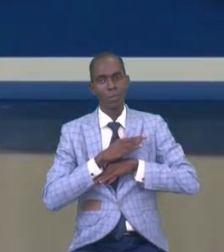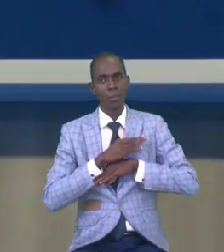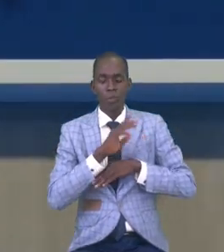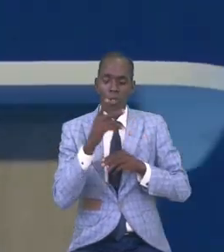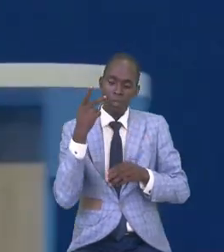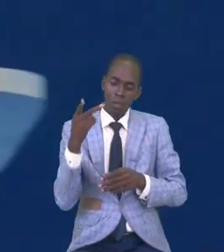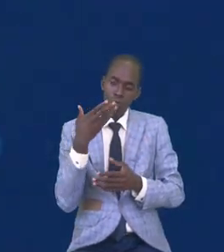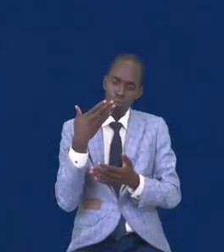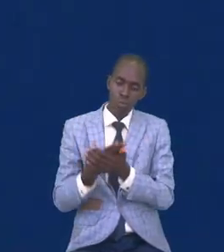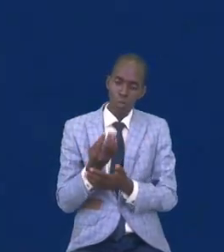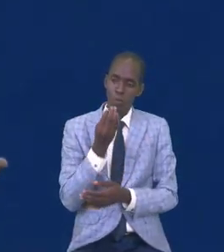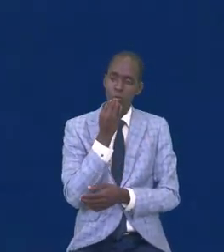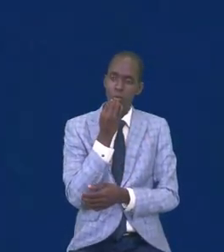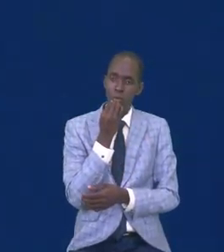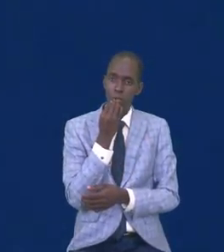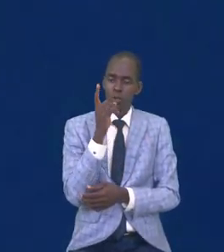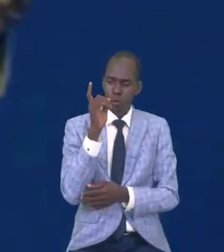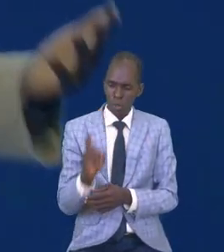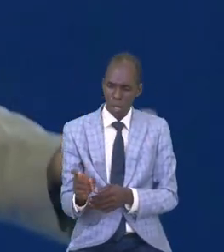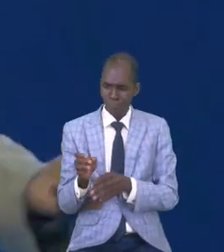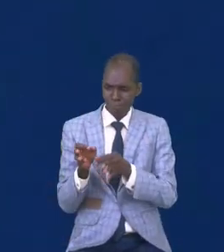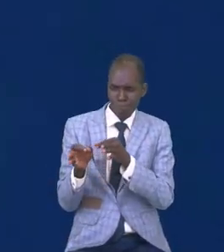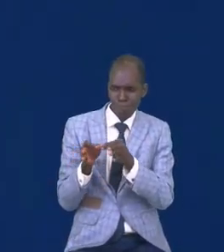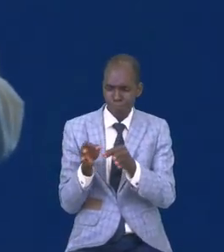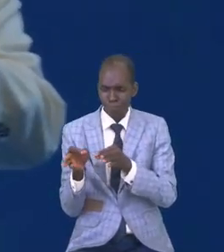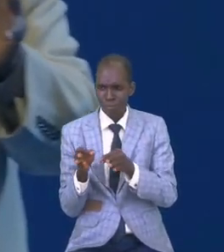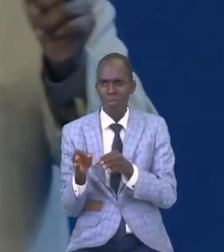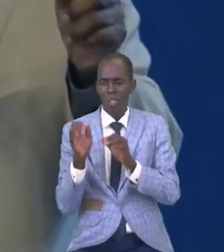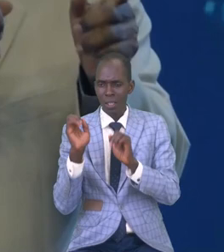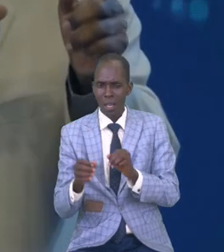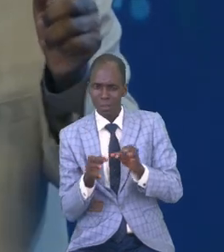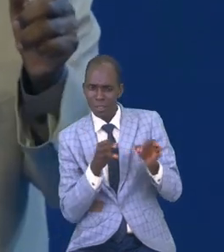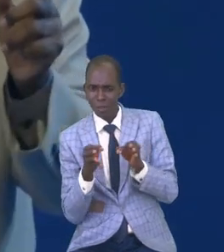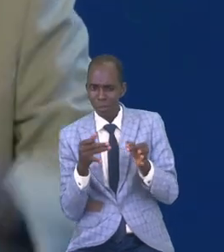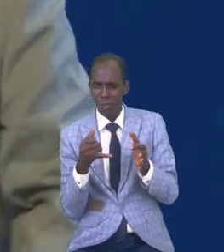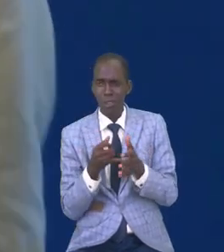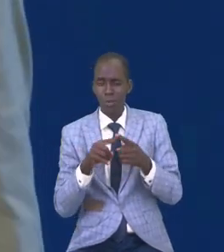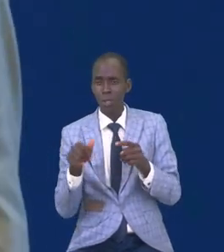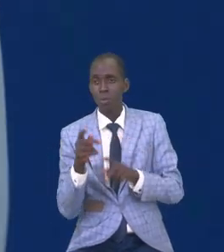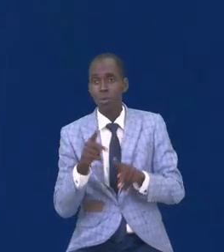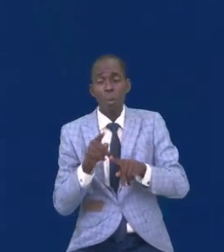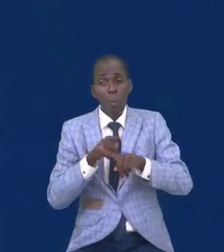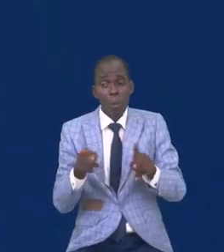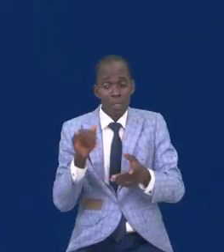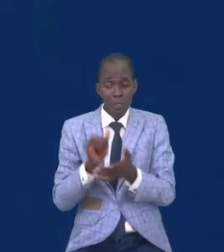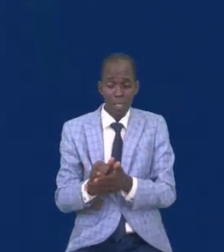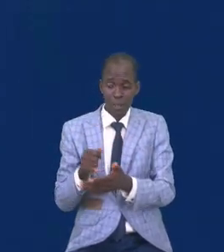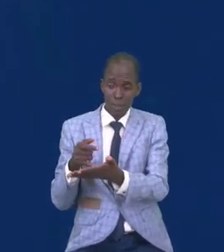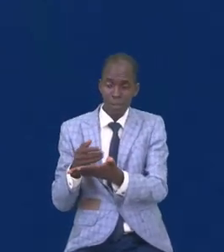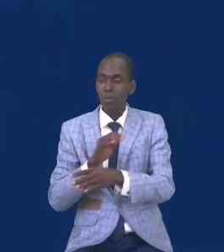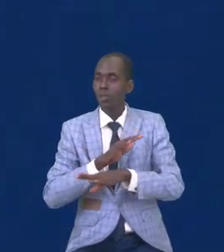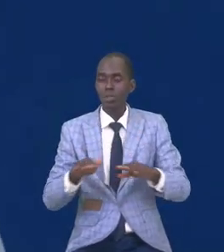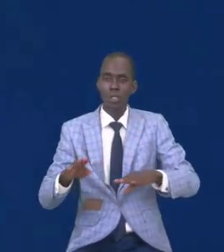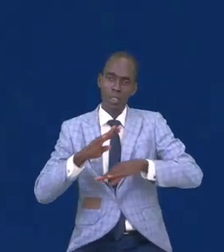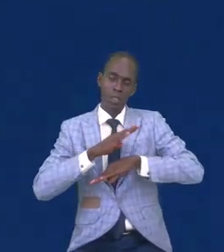food, you can describe it, you can talk to other people, that does not satisfy your hunger. You